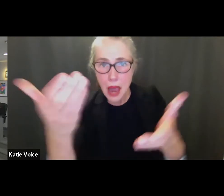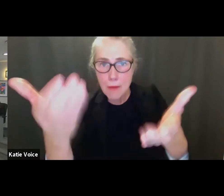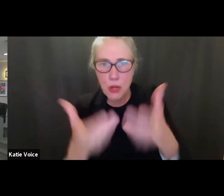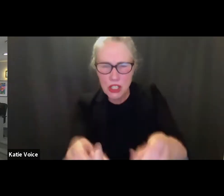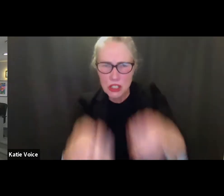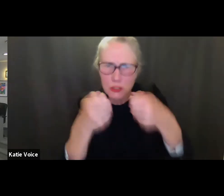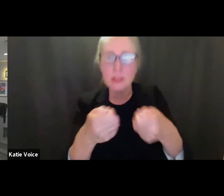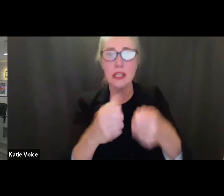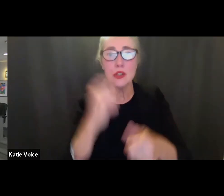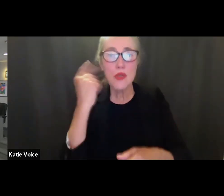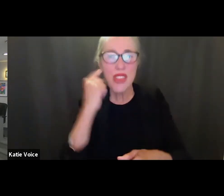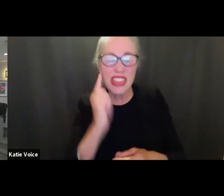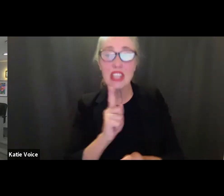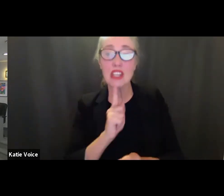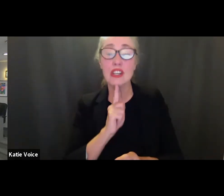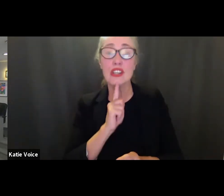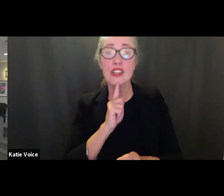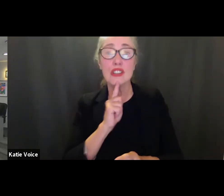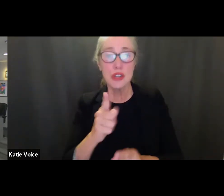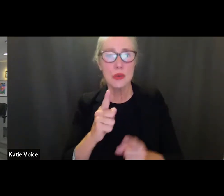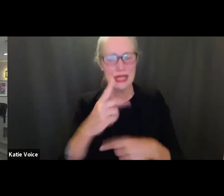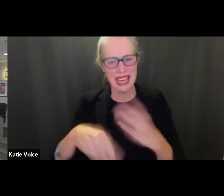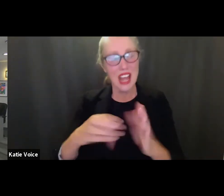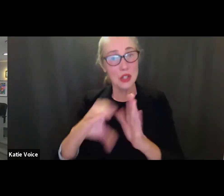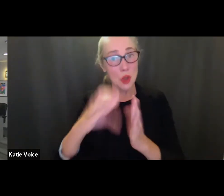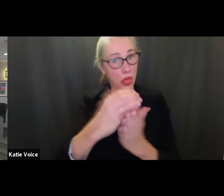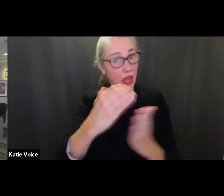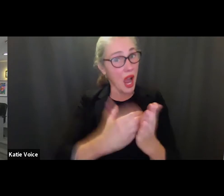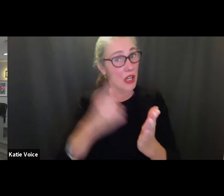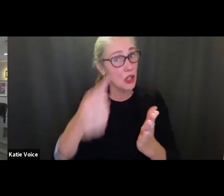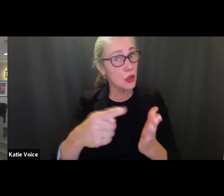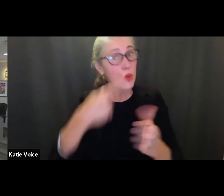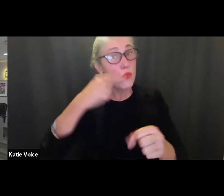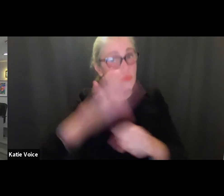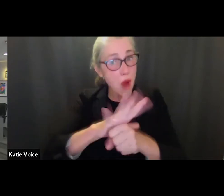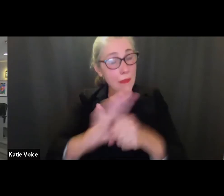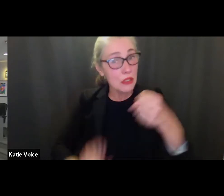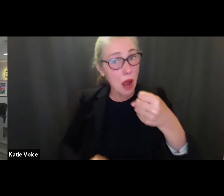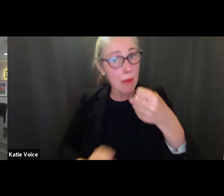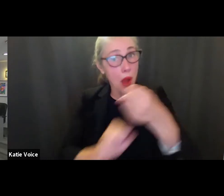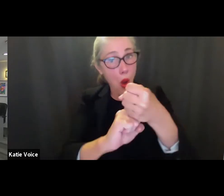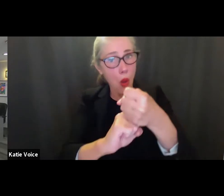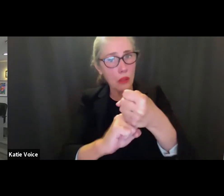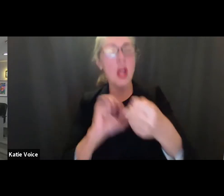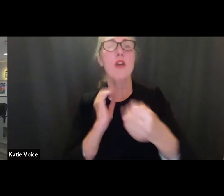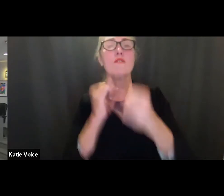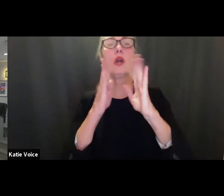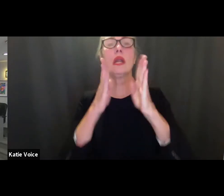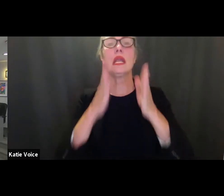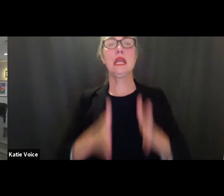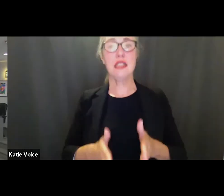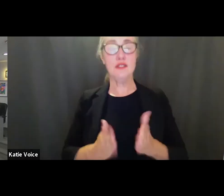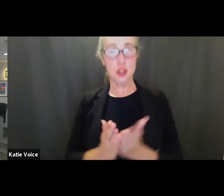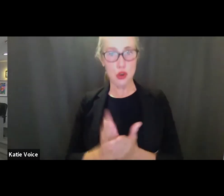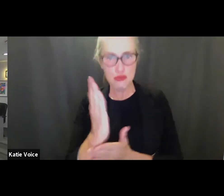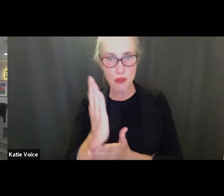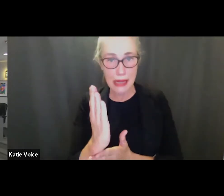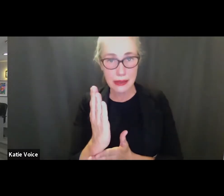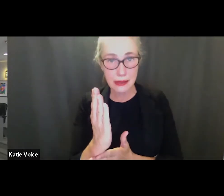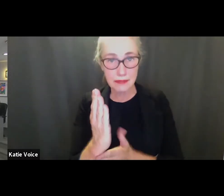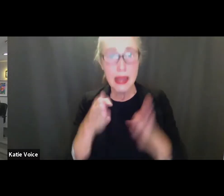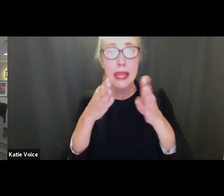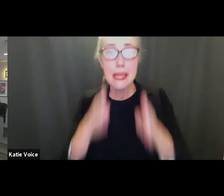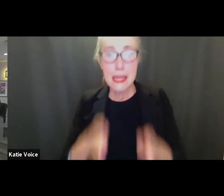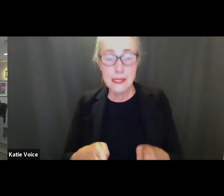reason. So the Constitution that you took an oath to uphold is for our individual rights. Our